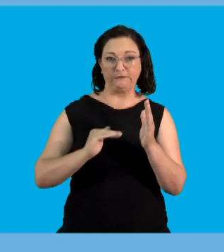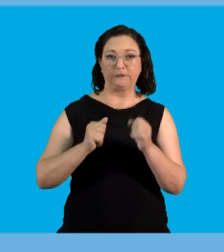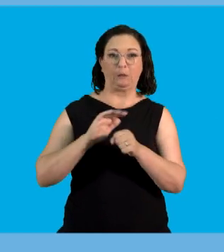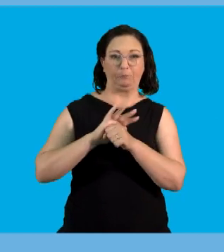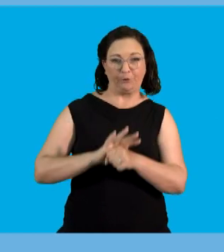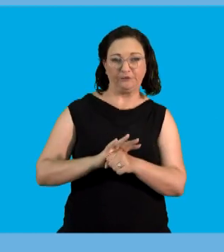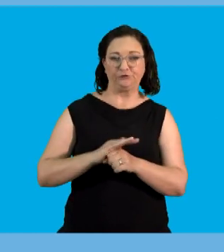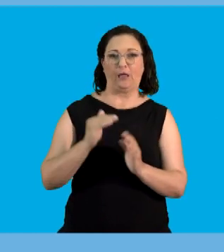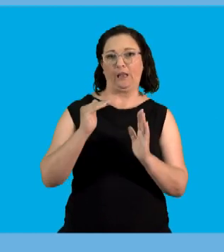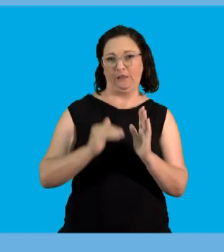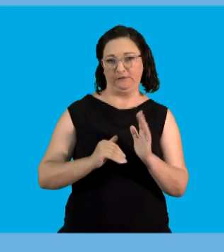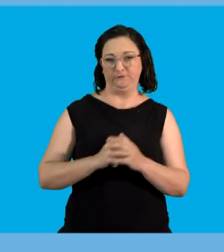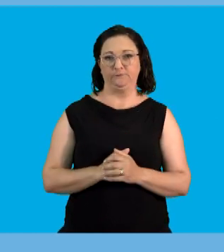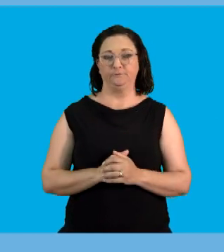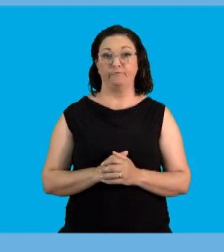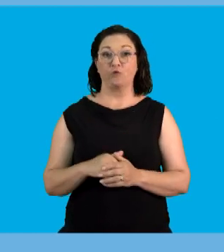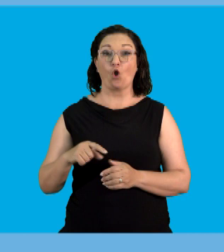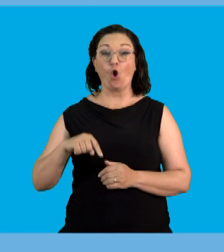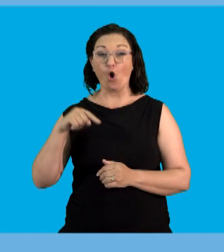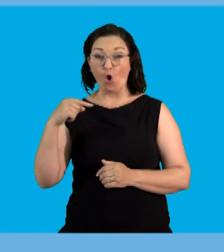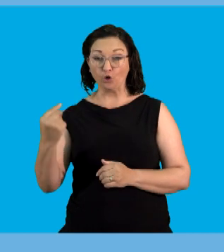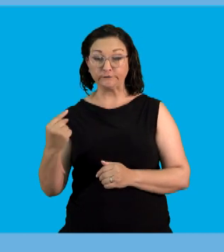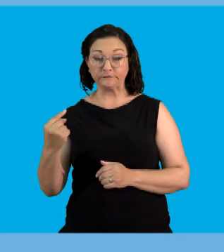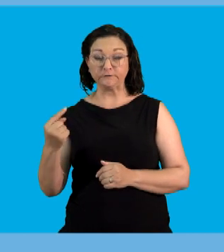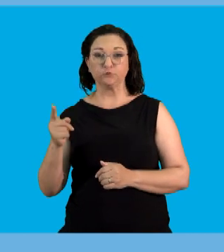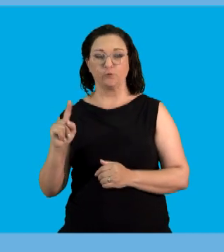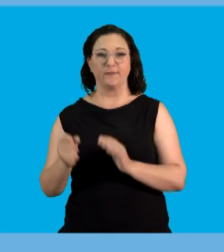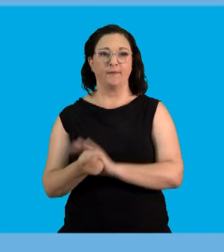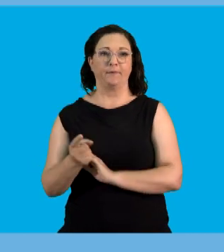That's now for the cool gas. Now, what about the hot gas now?